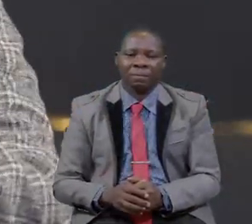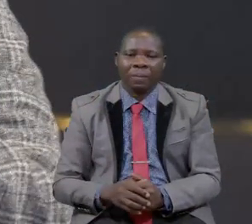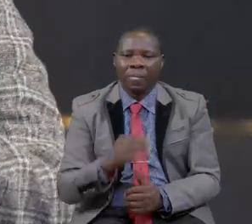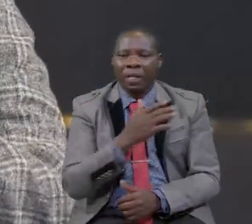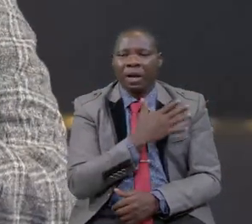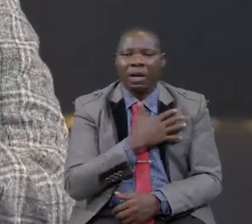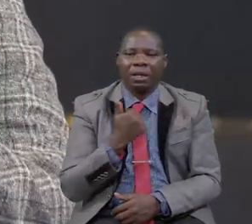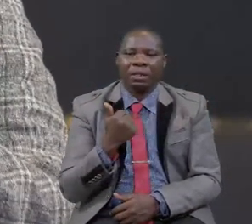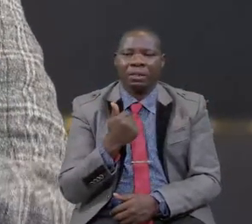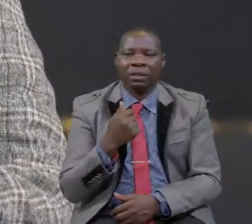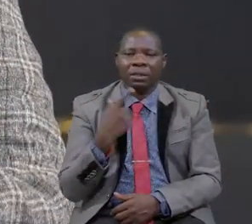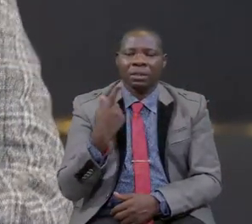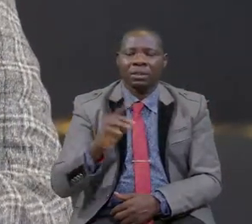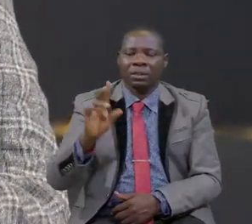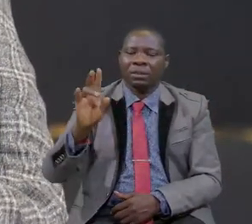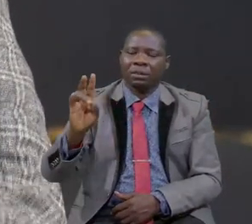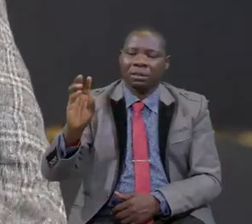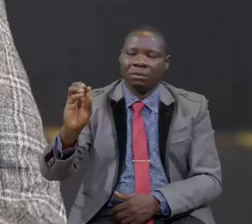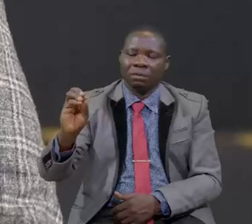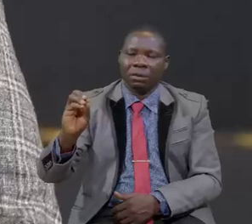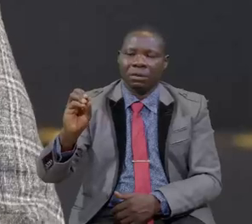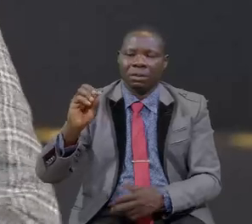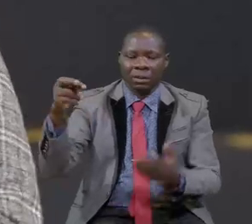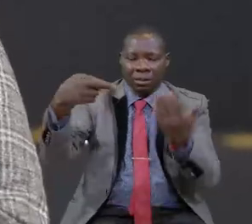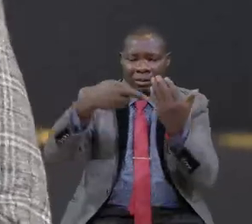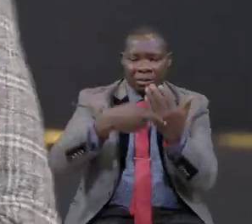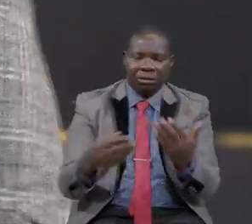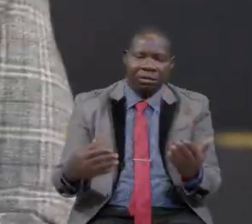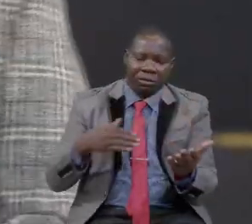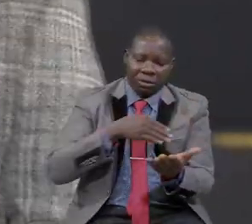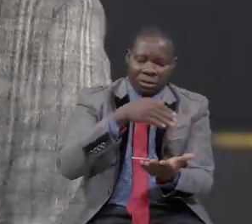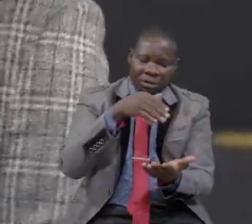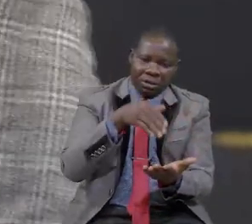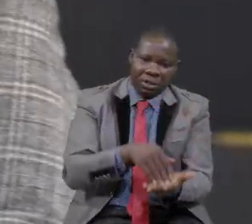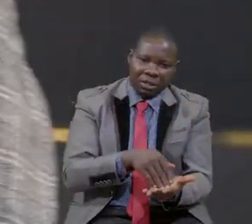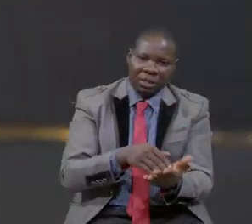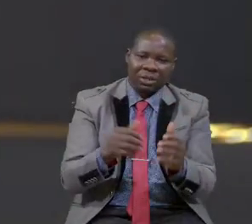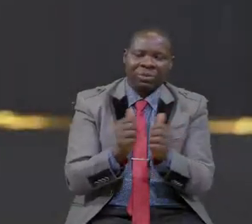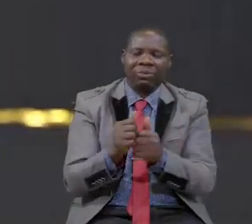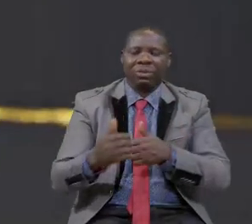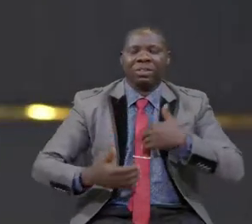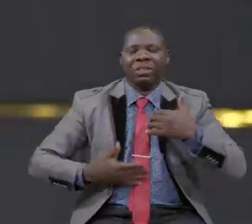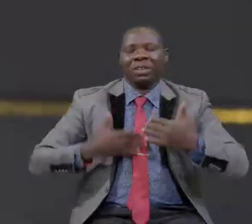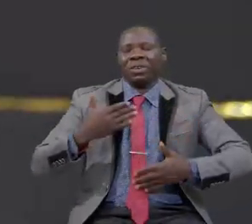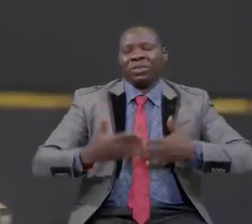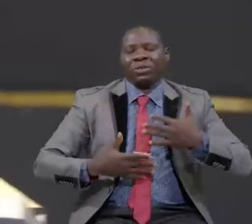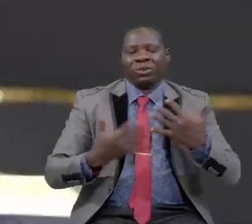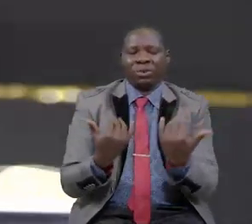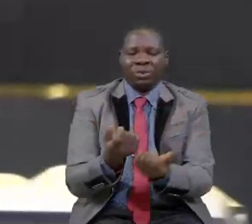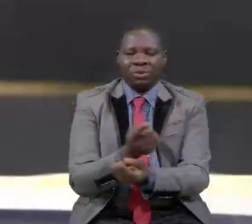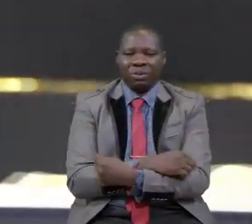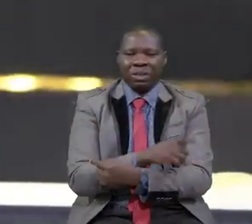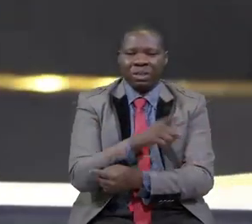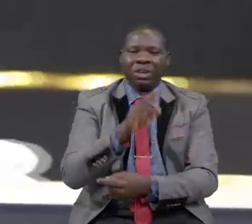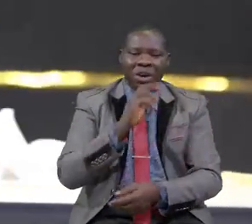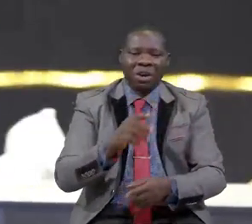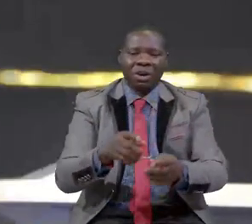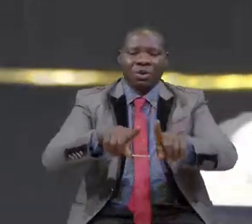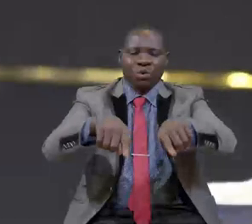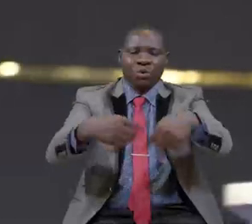the 70 returned again with joy. Tonight, you are returning back